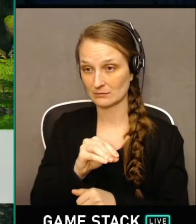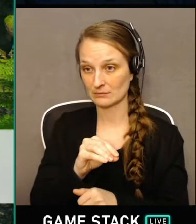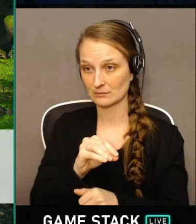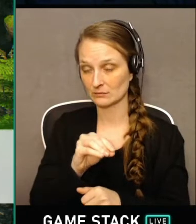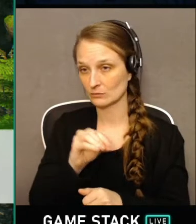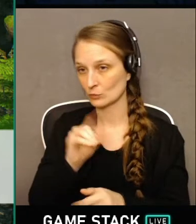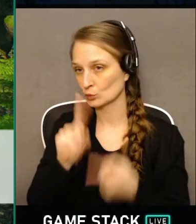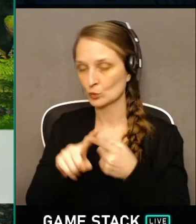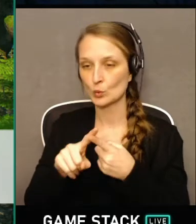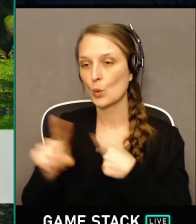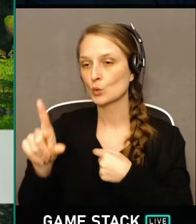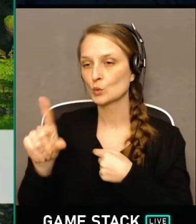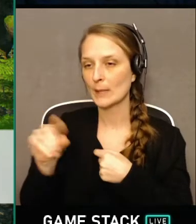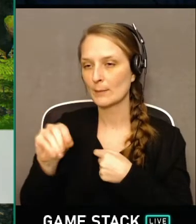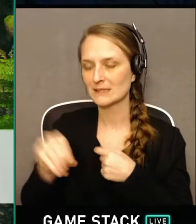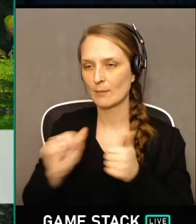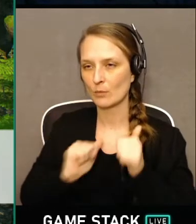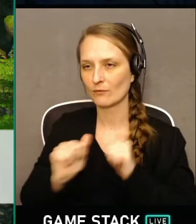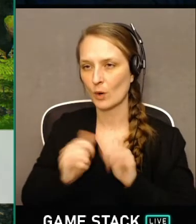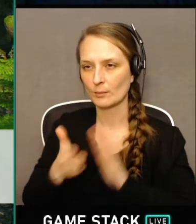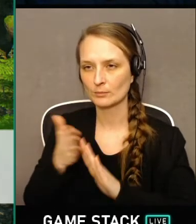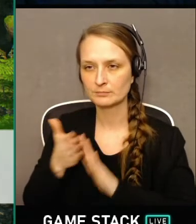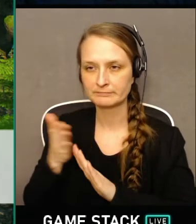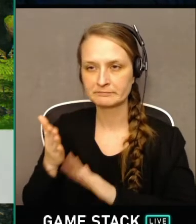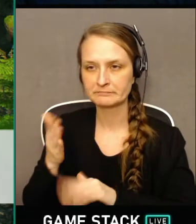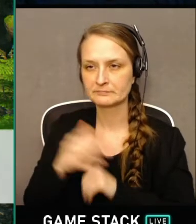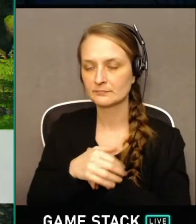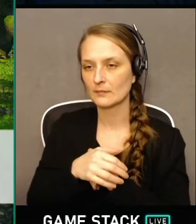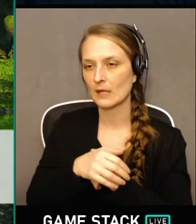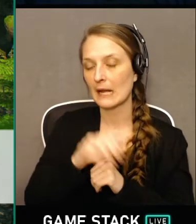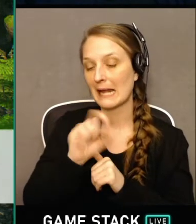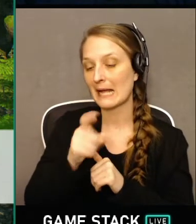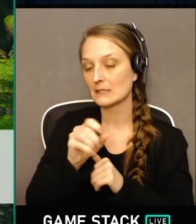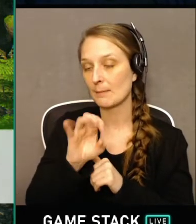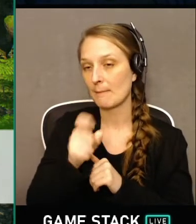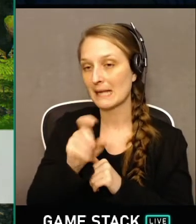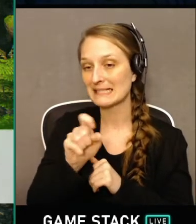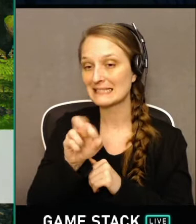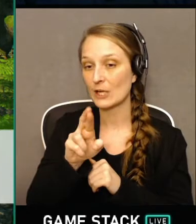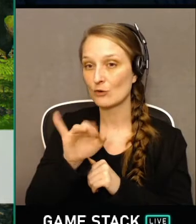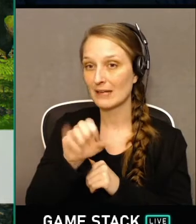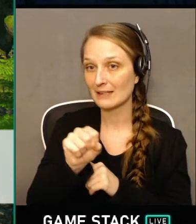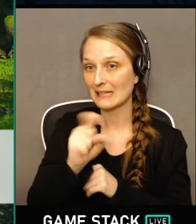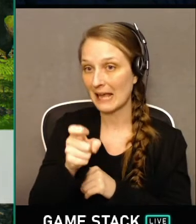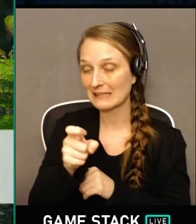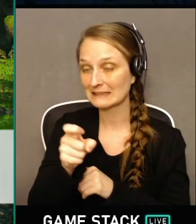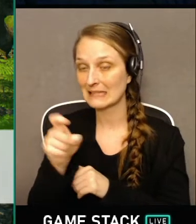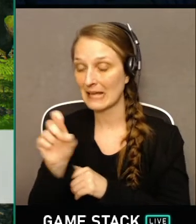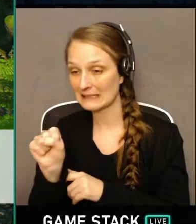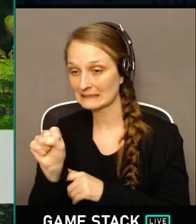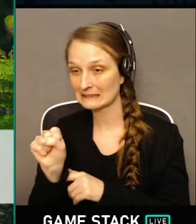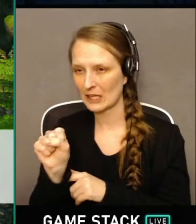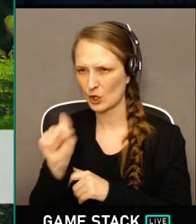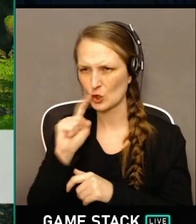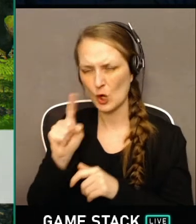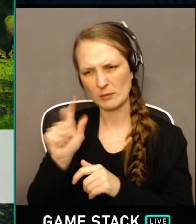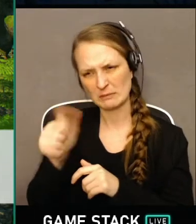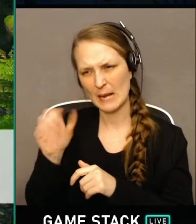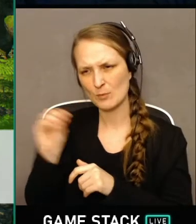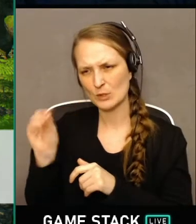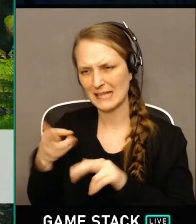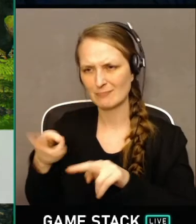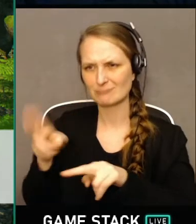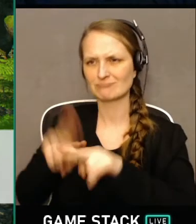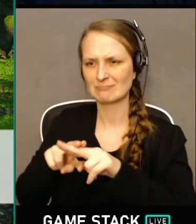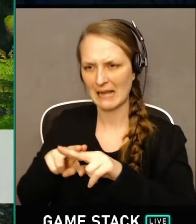performance mode. On Xbox Series X and Series S, this could boost dynamic resolution up to 10% higher, resulting